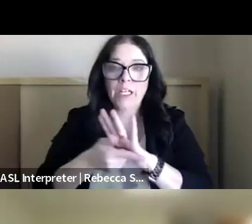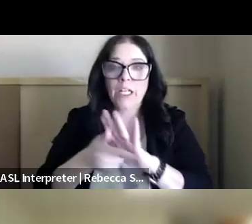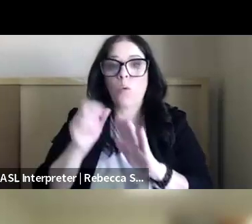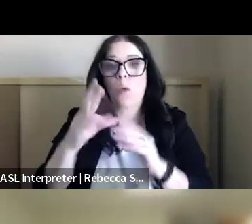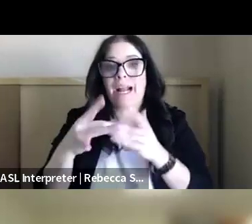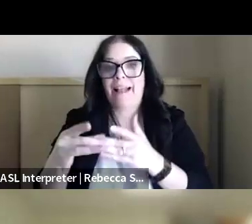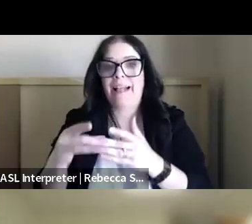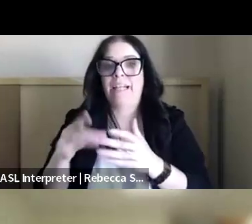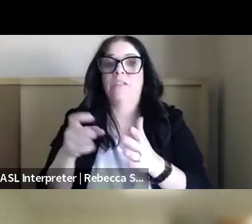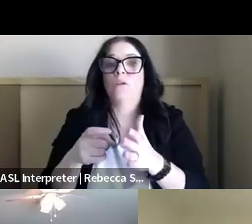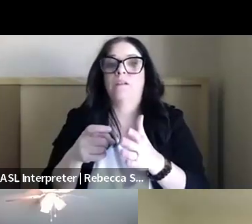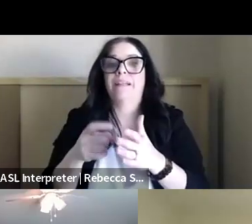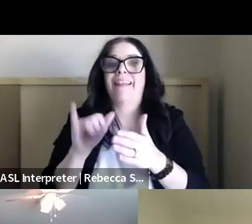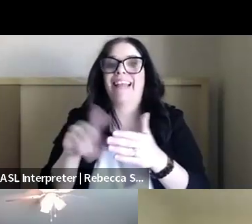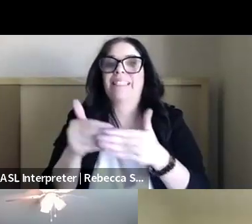to comply with